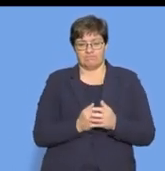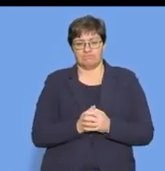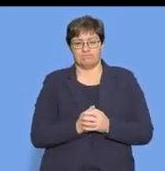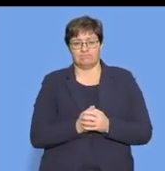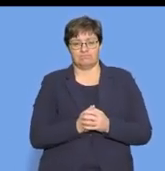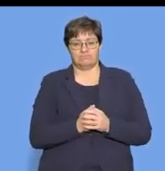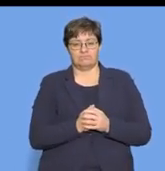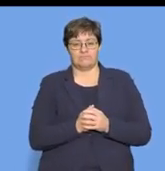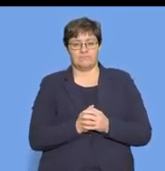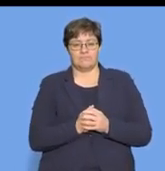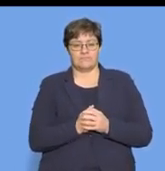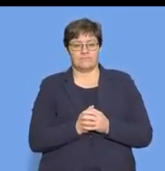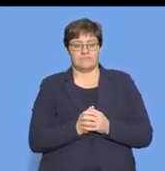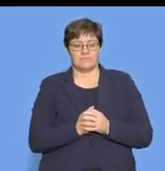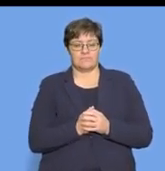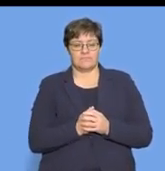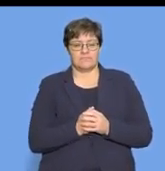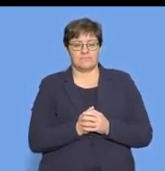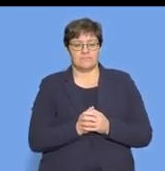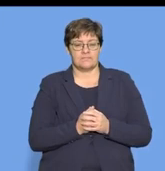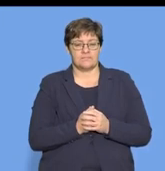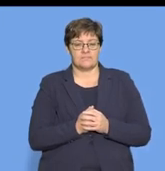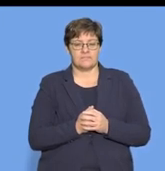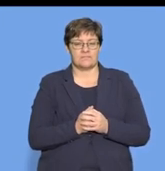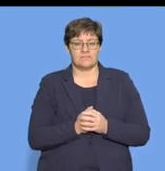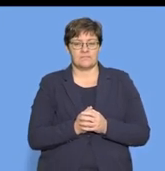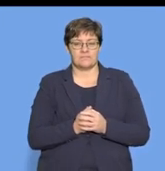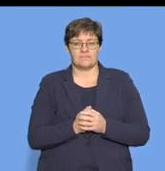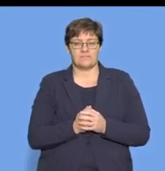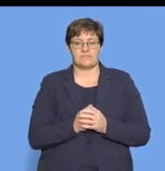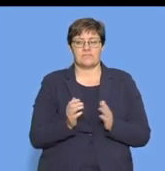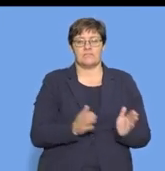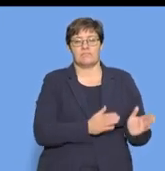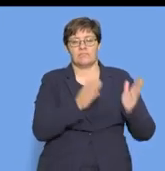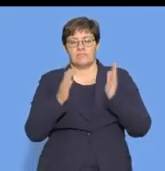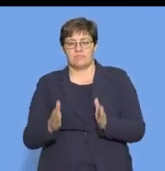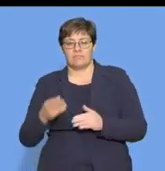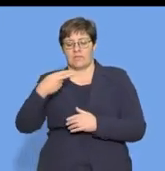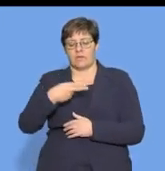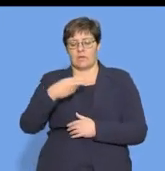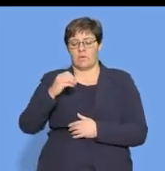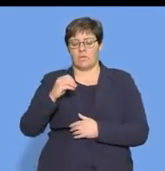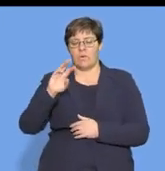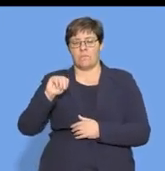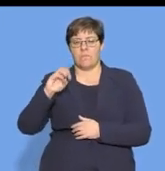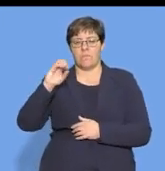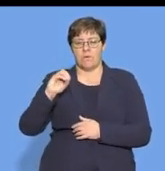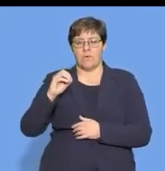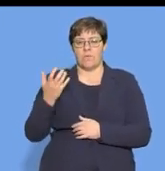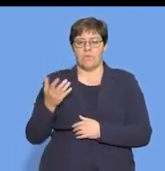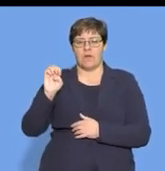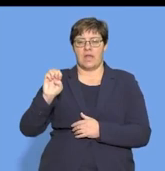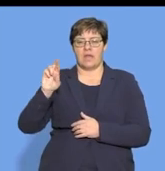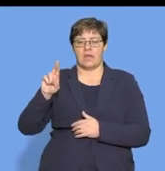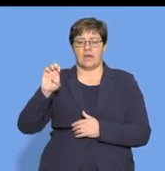human-like than the previous. Right, then we're going to have a look at Homo